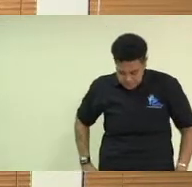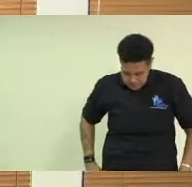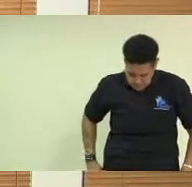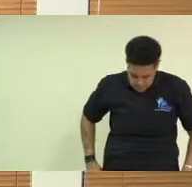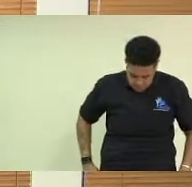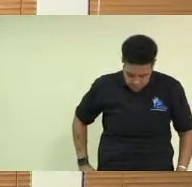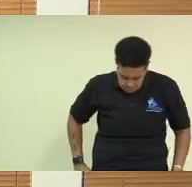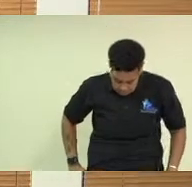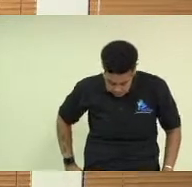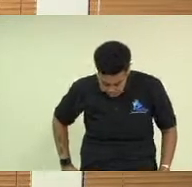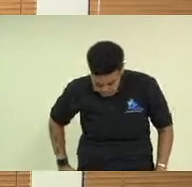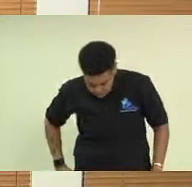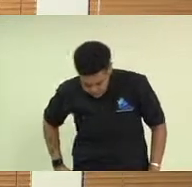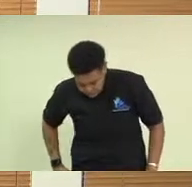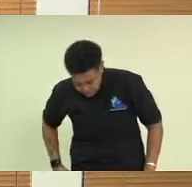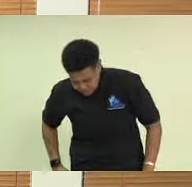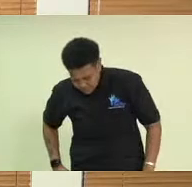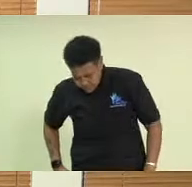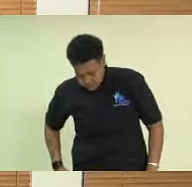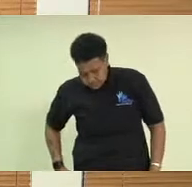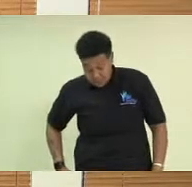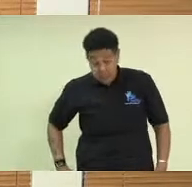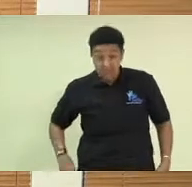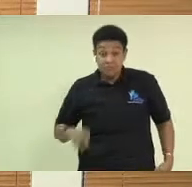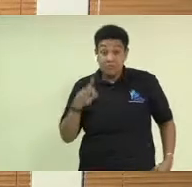Dr. Harvey?